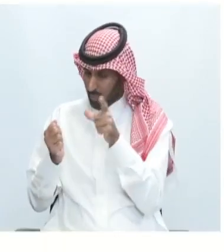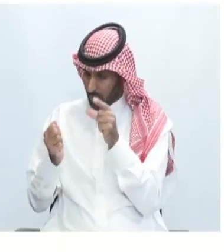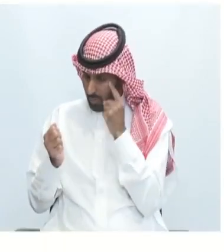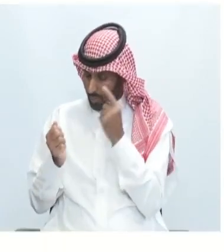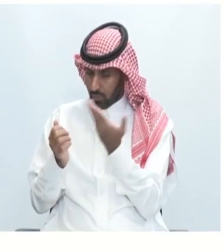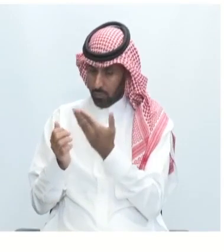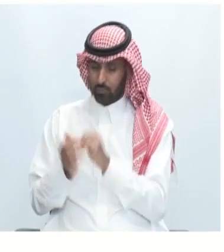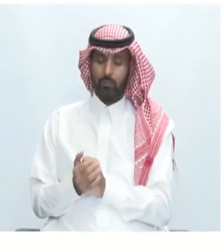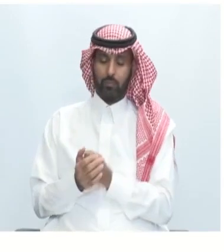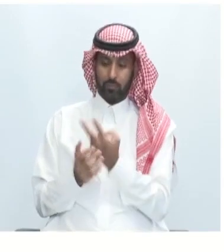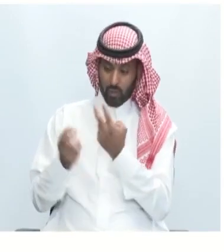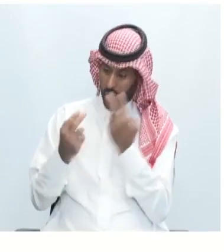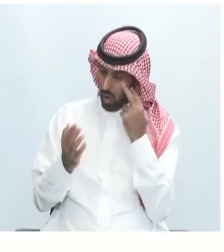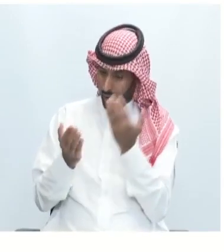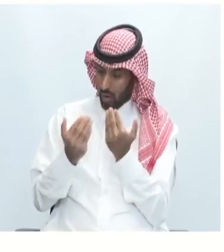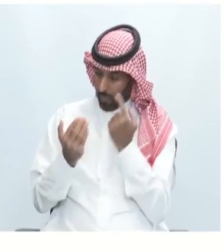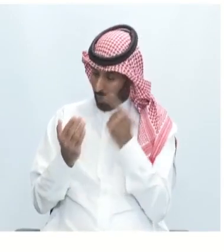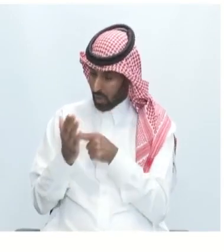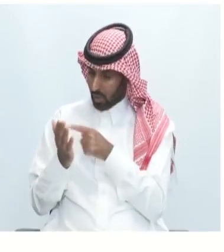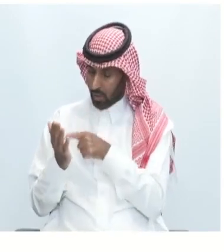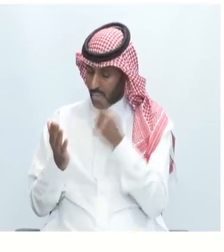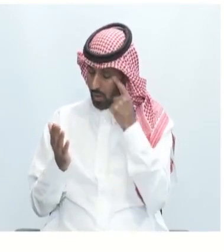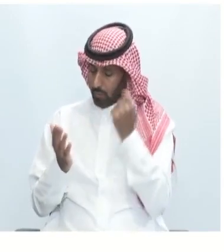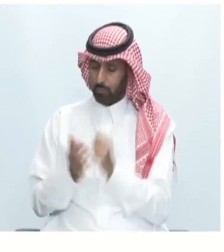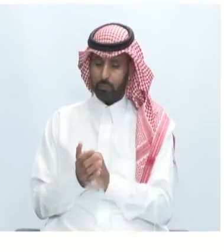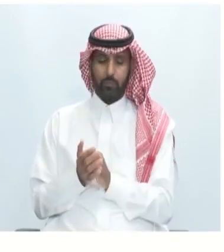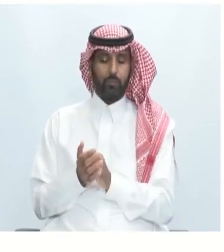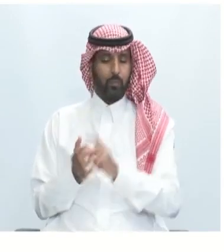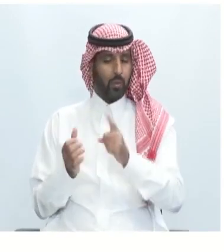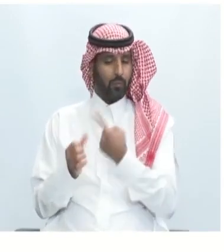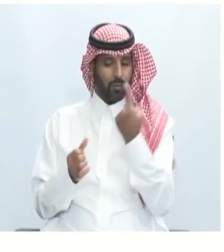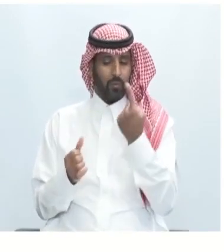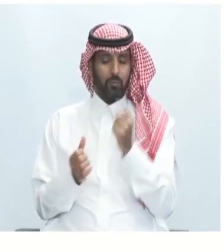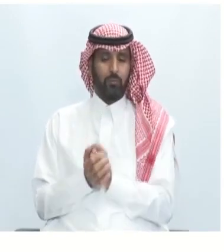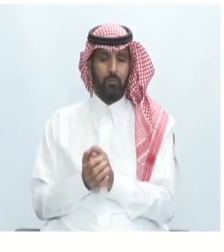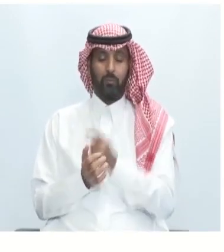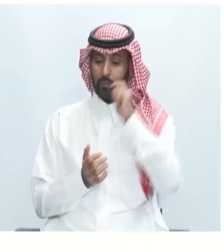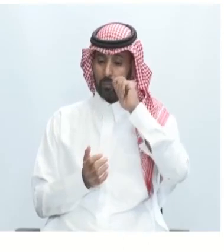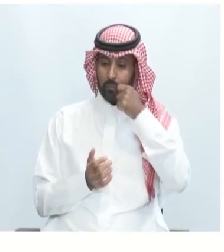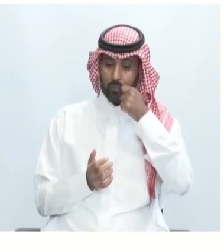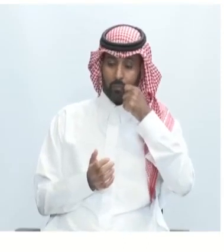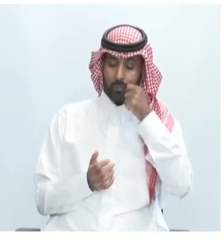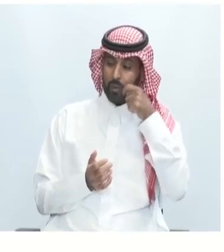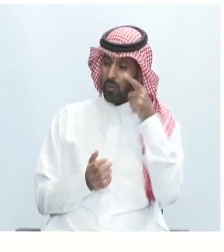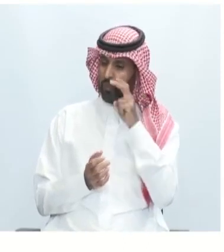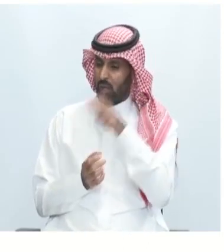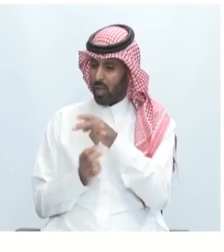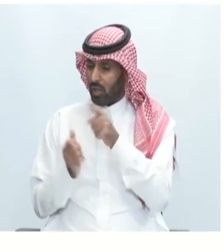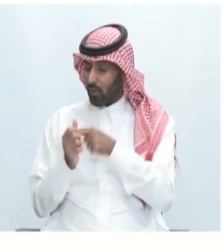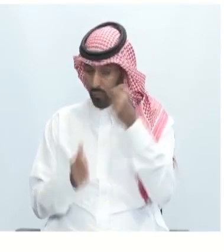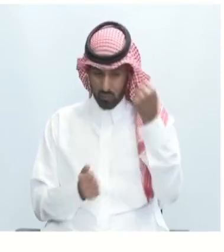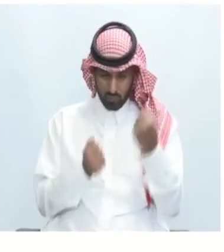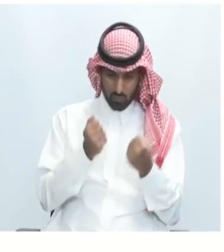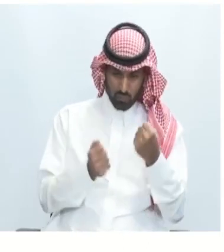the readers to make it easier on the readers. So the first one here, man accused of